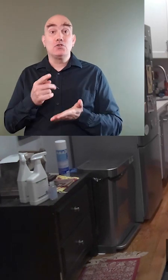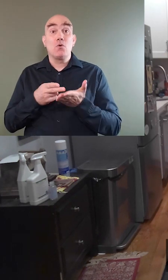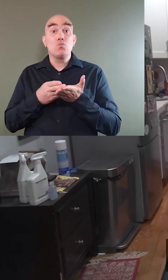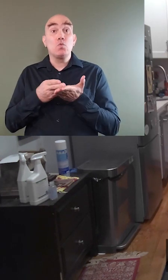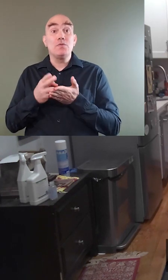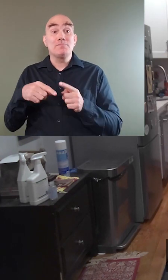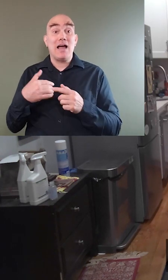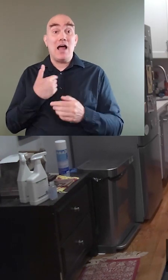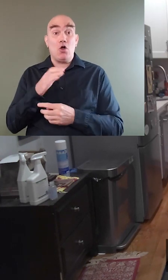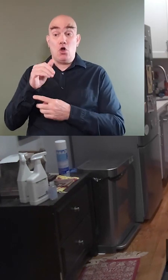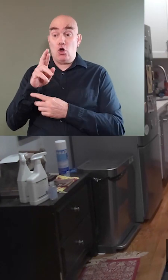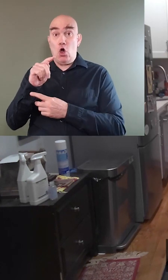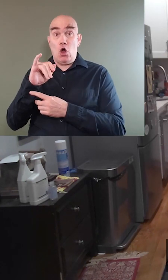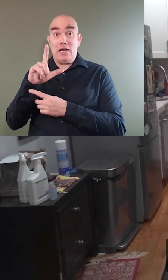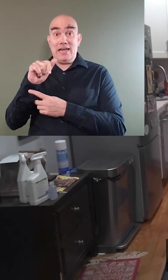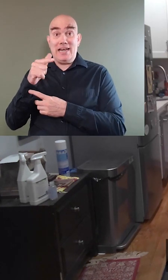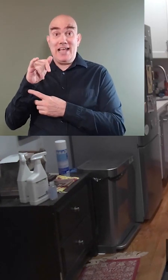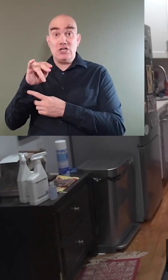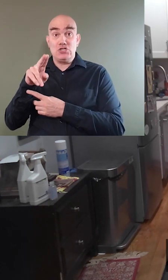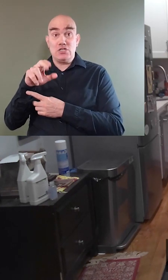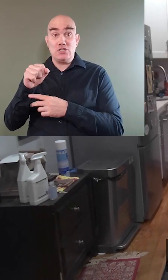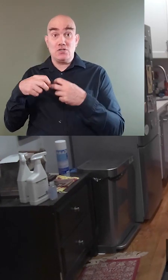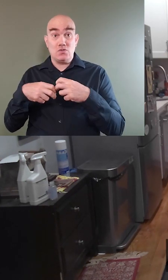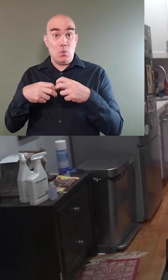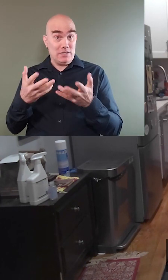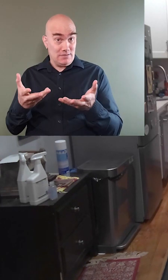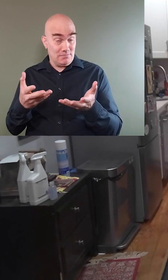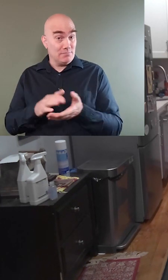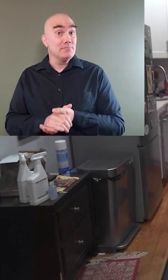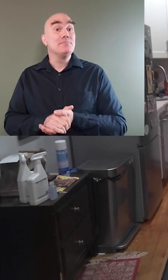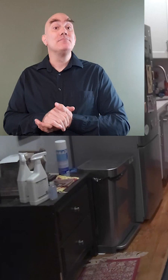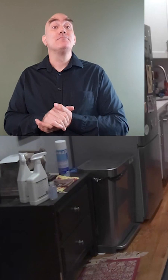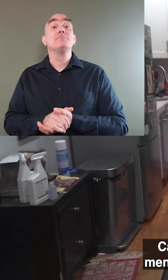Here is the truth about our cartilaginous joints.